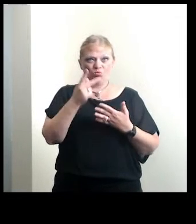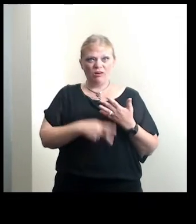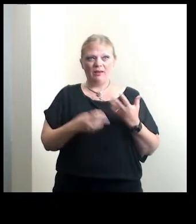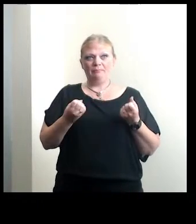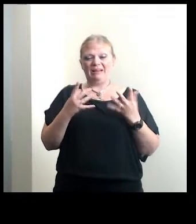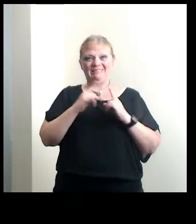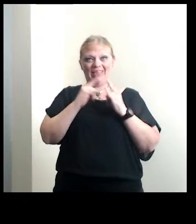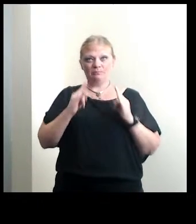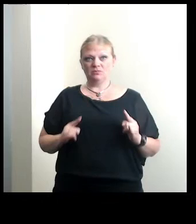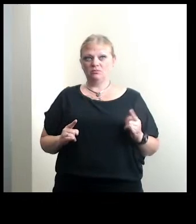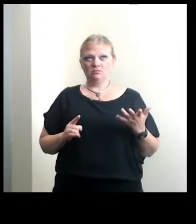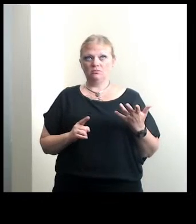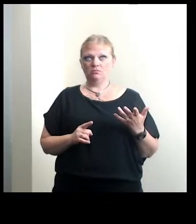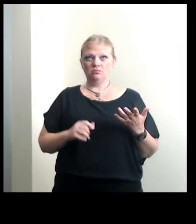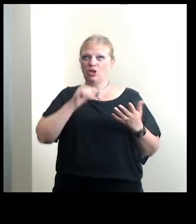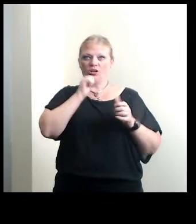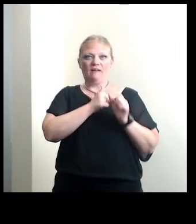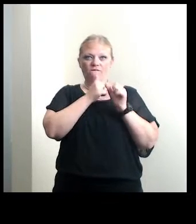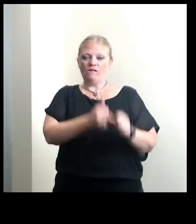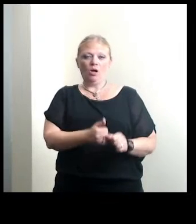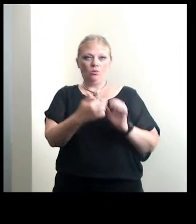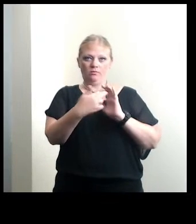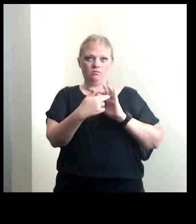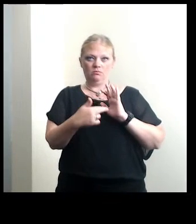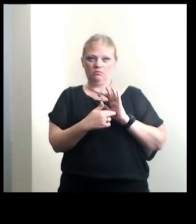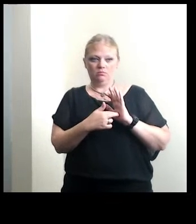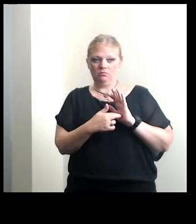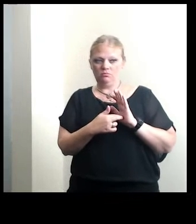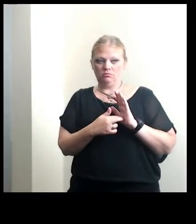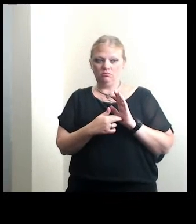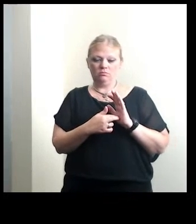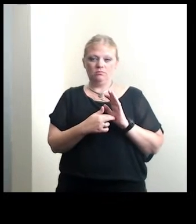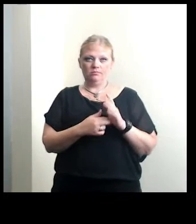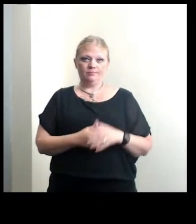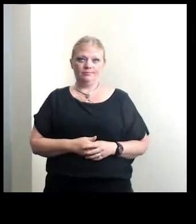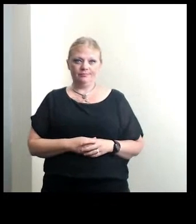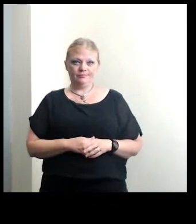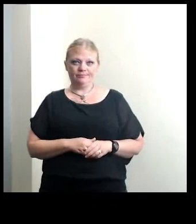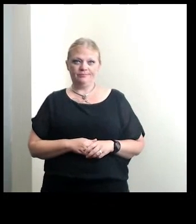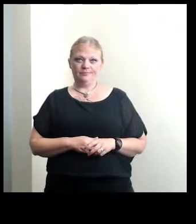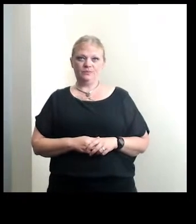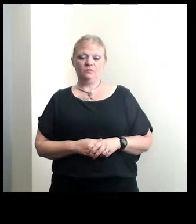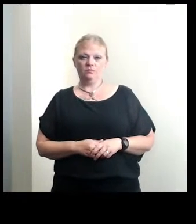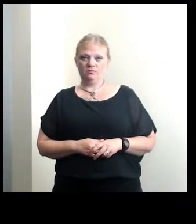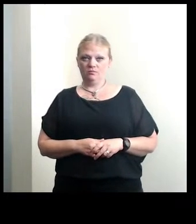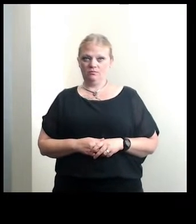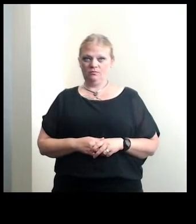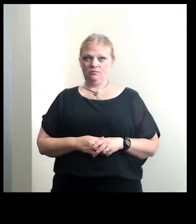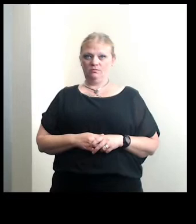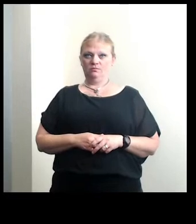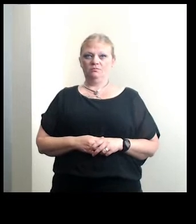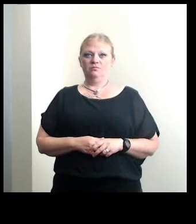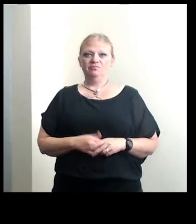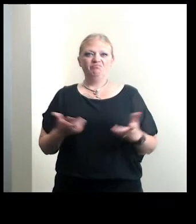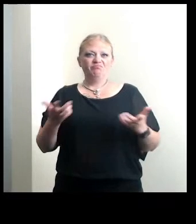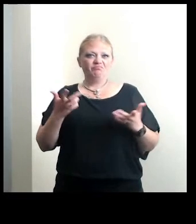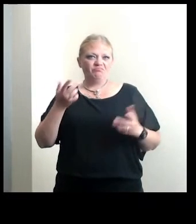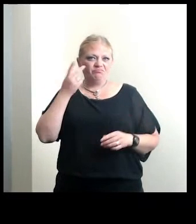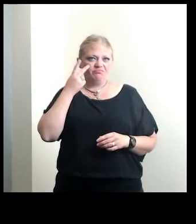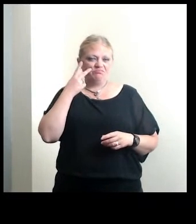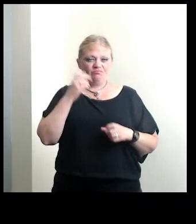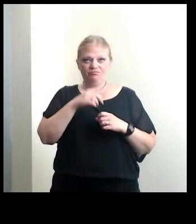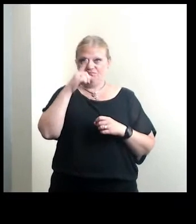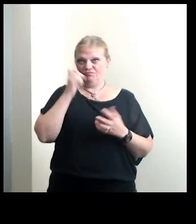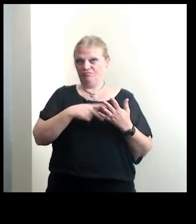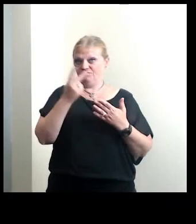the camps are not adhering to these guidelines that we know what works. So what we're seeing in these summer programs